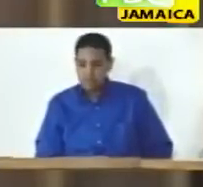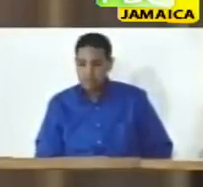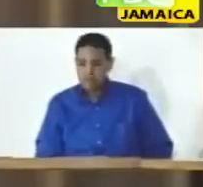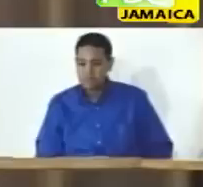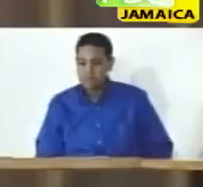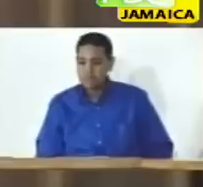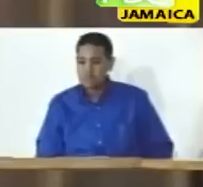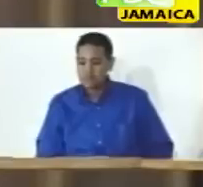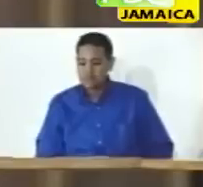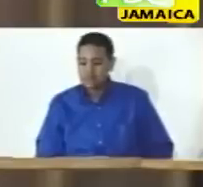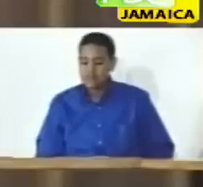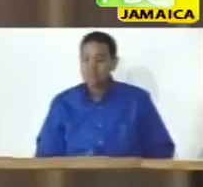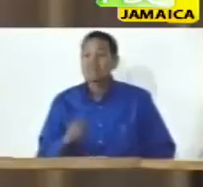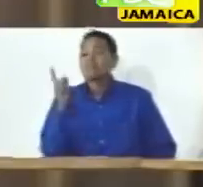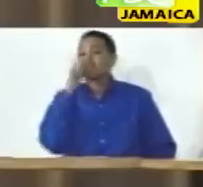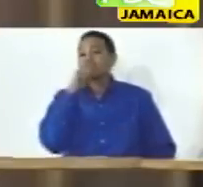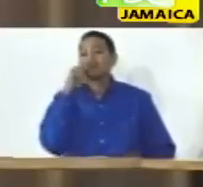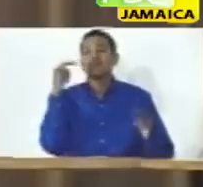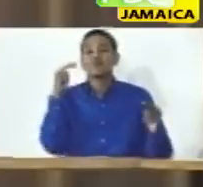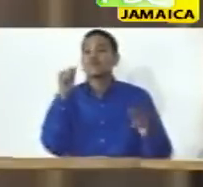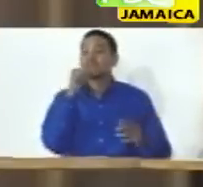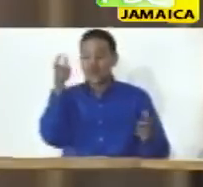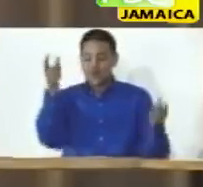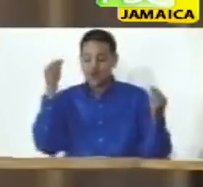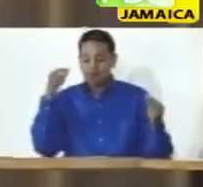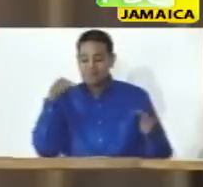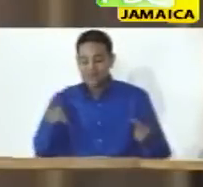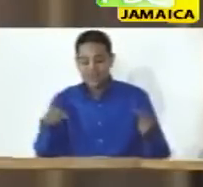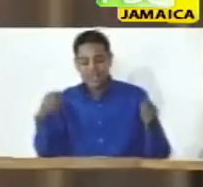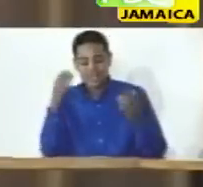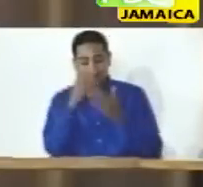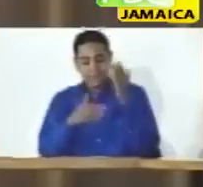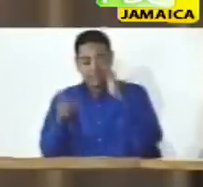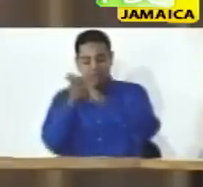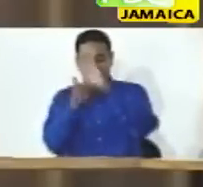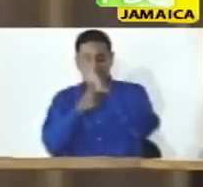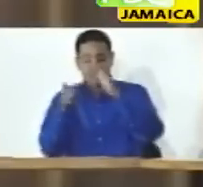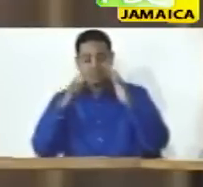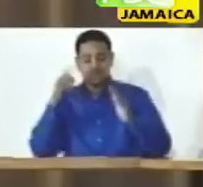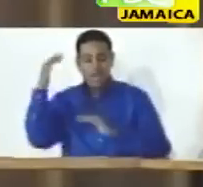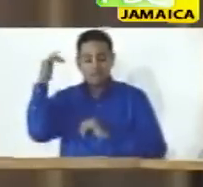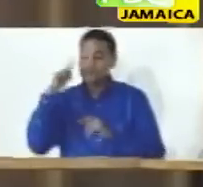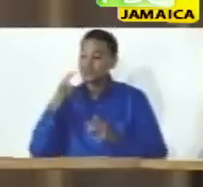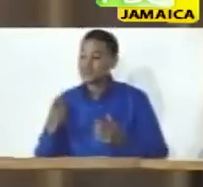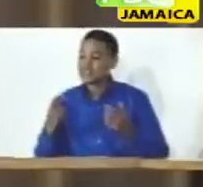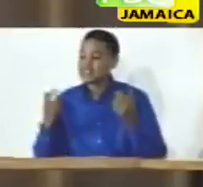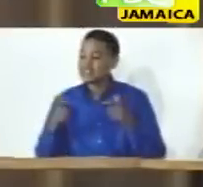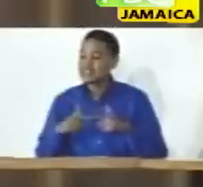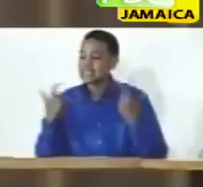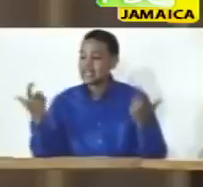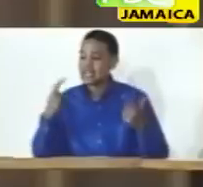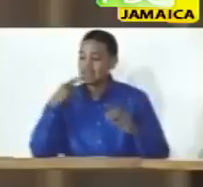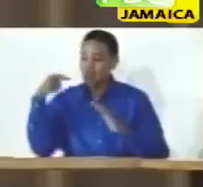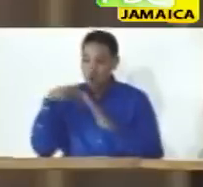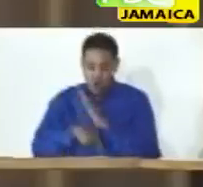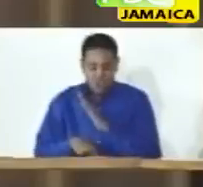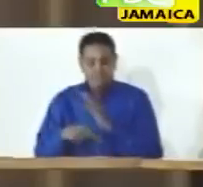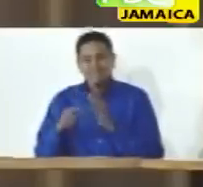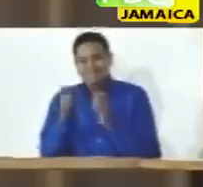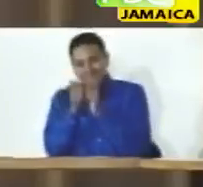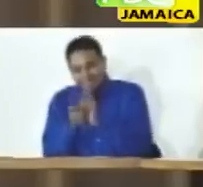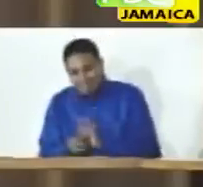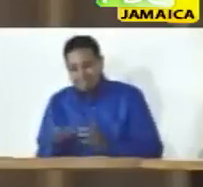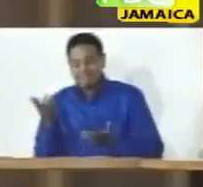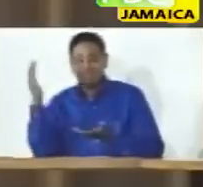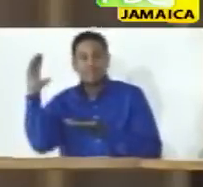These pieces of legislation are expected to significantly curtail and disrupt the work of